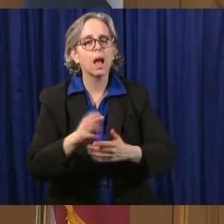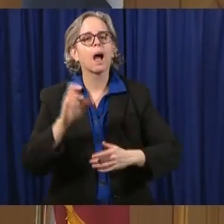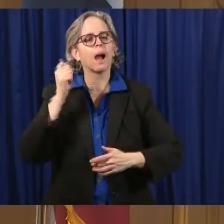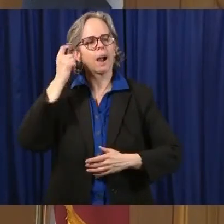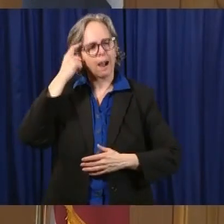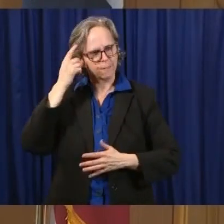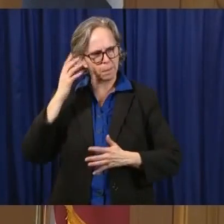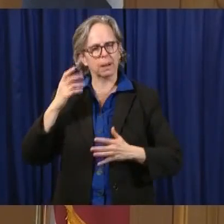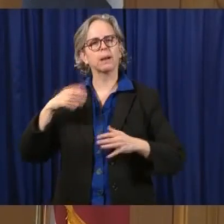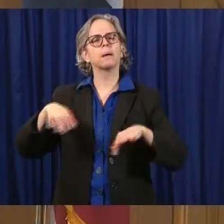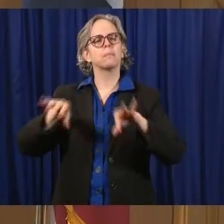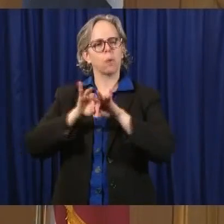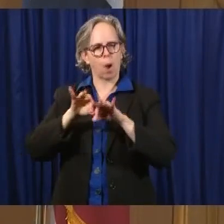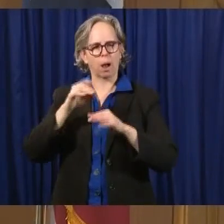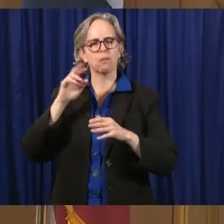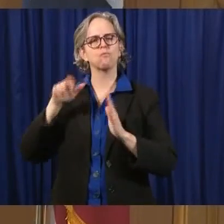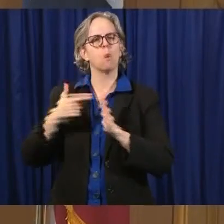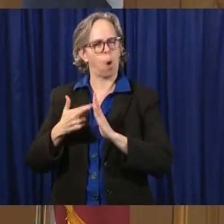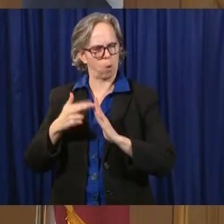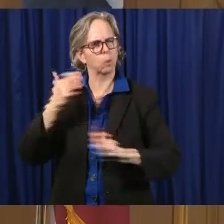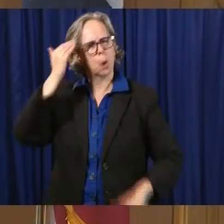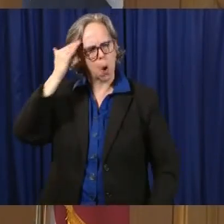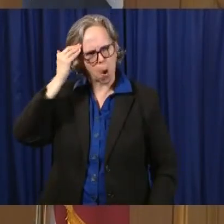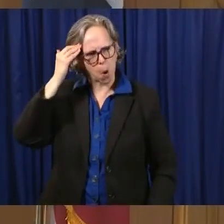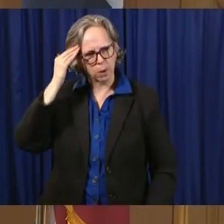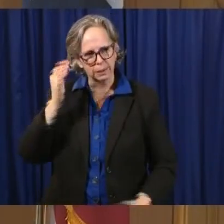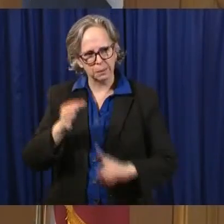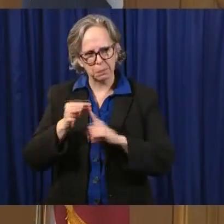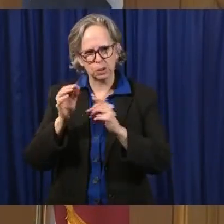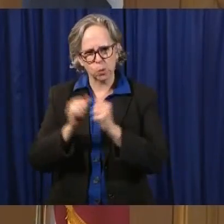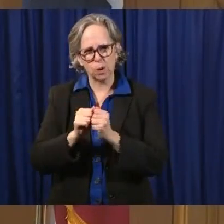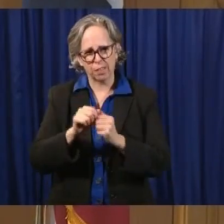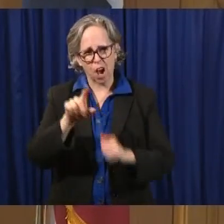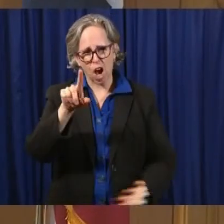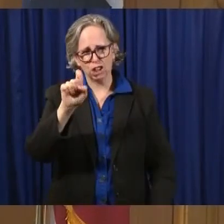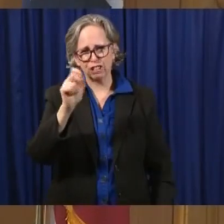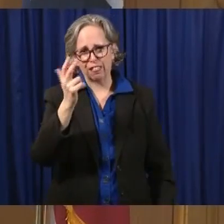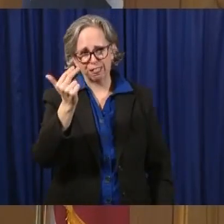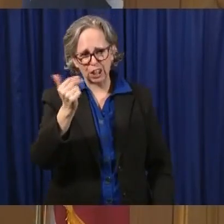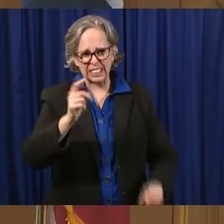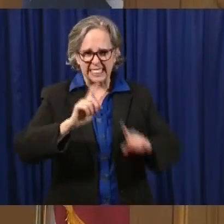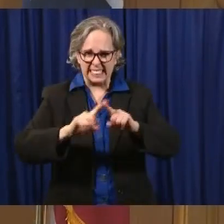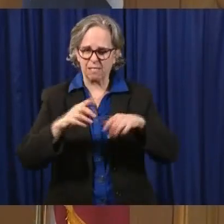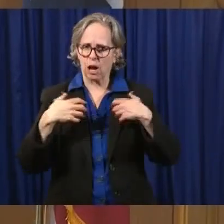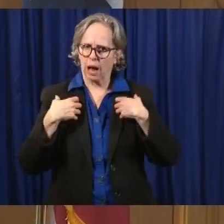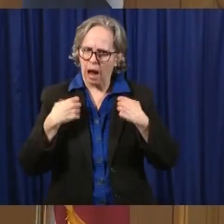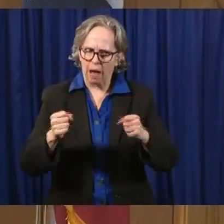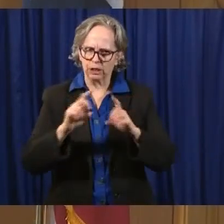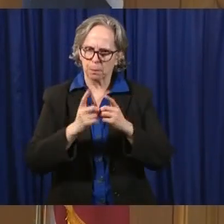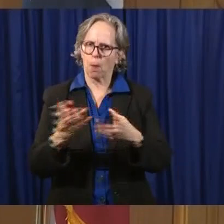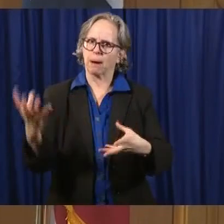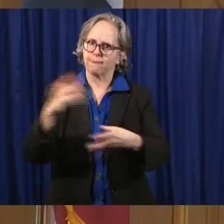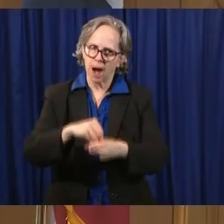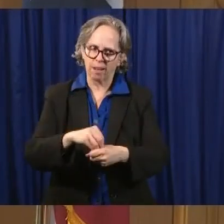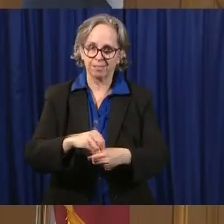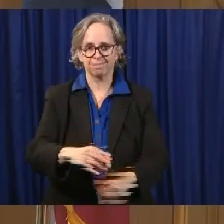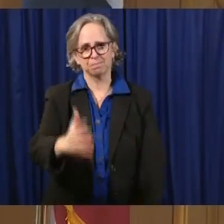particularly in regard to the 113 health departments around the state. They're certainly involved in that. Thank you.